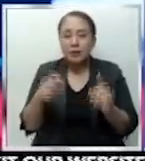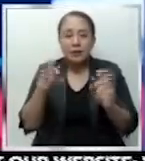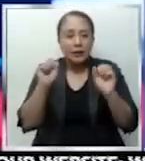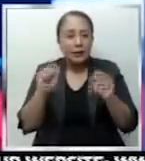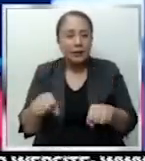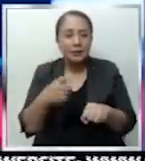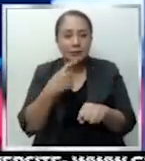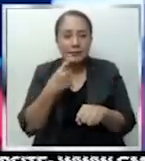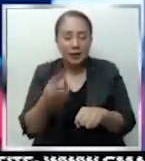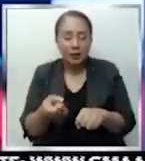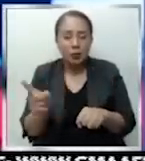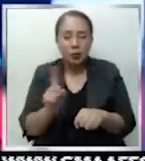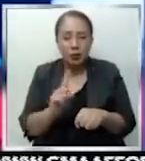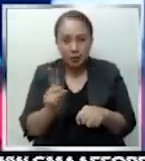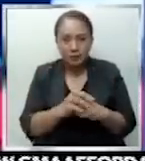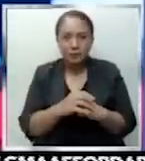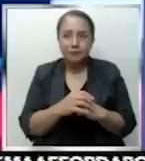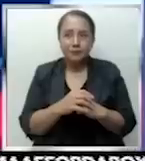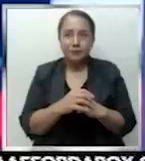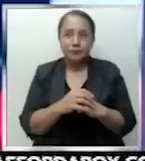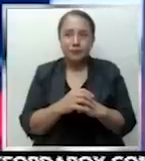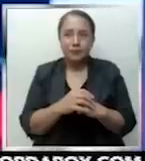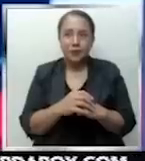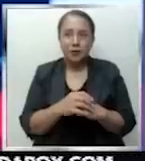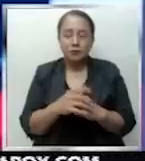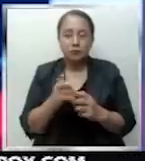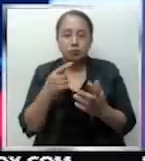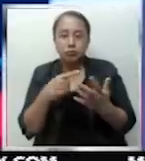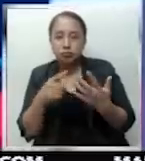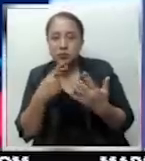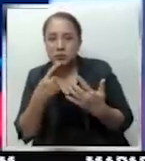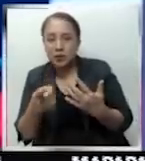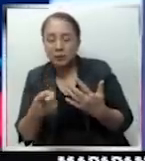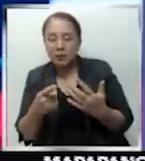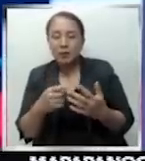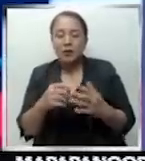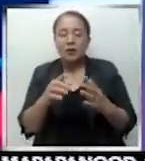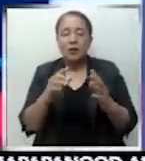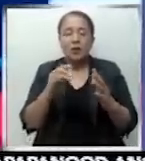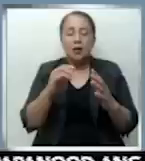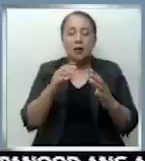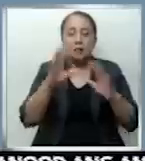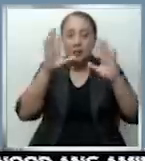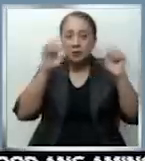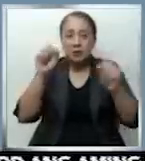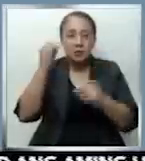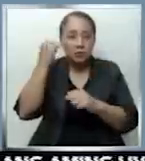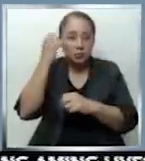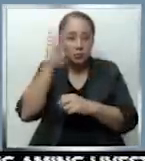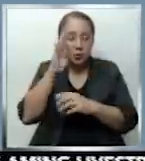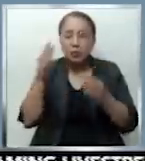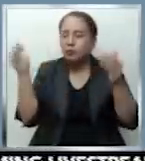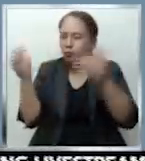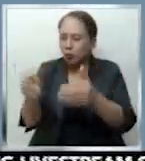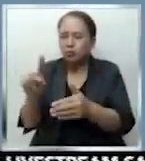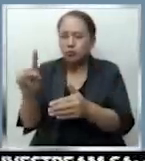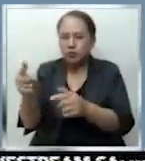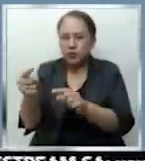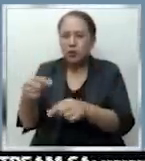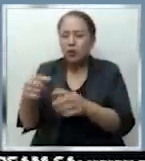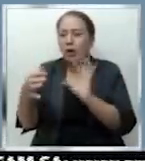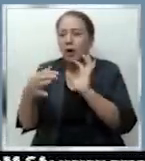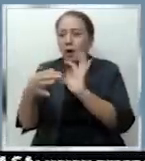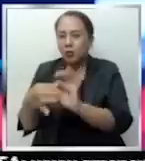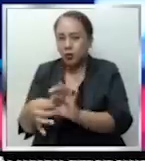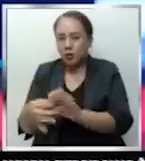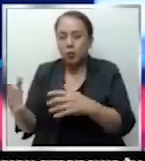is looking at what President Biden is doing, and that is focusing on our allies. Mm-hmm. No matter what the PRC